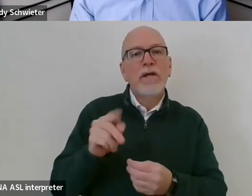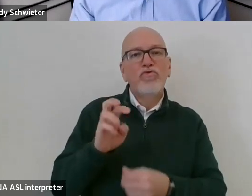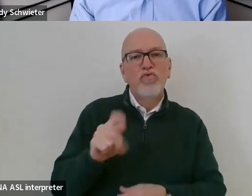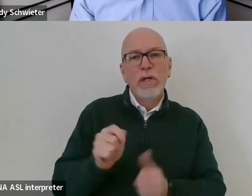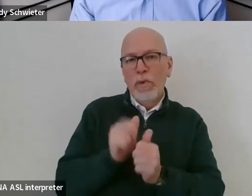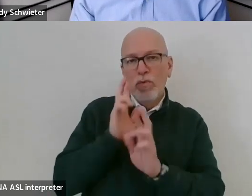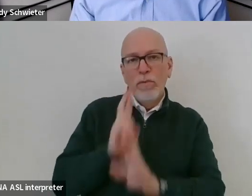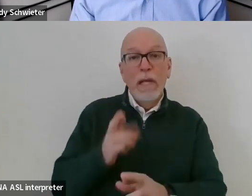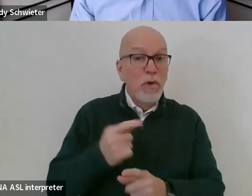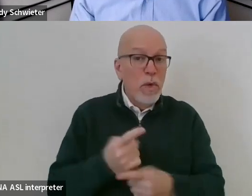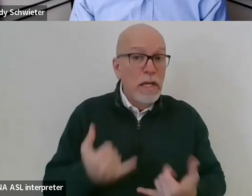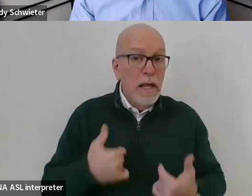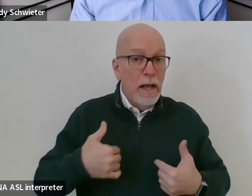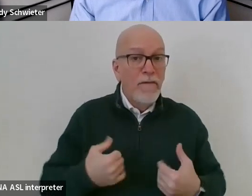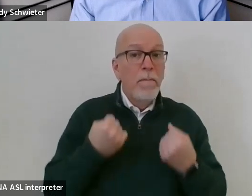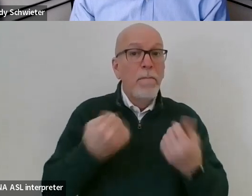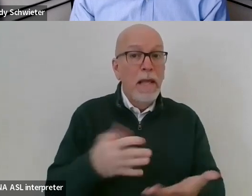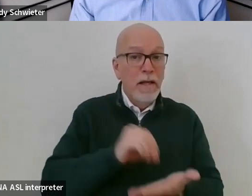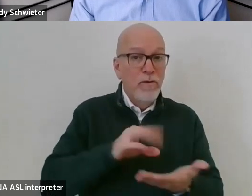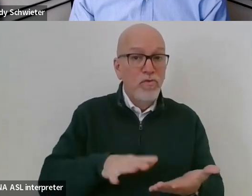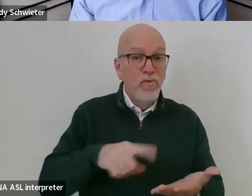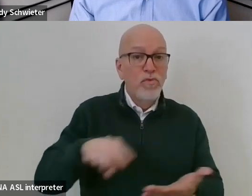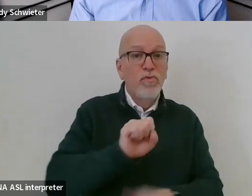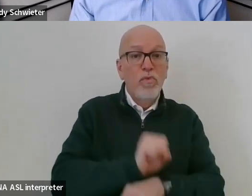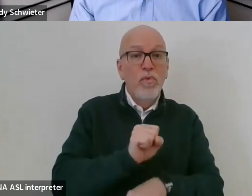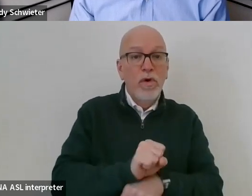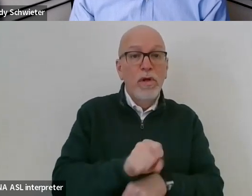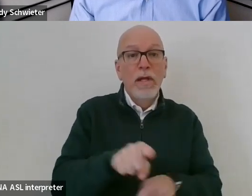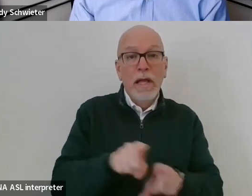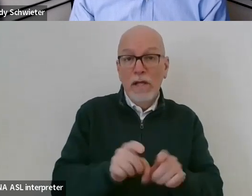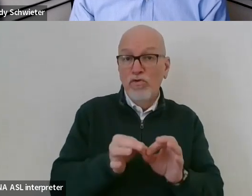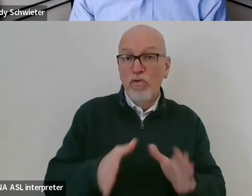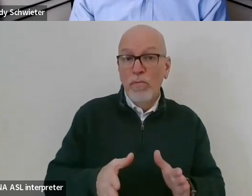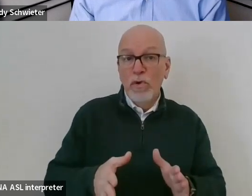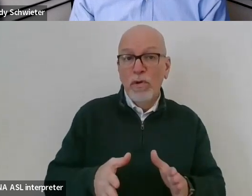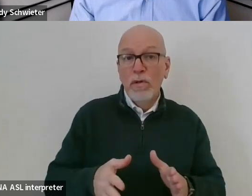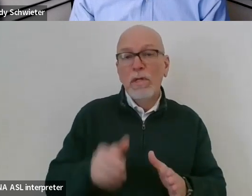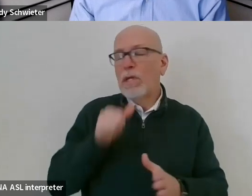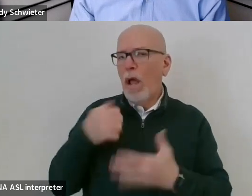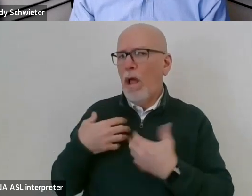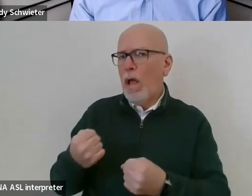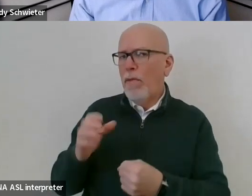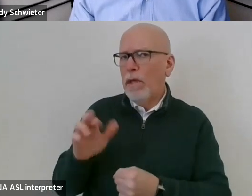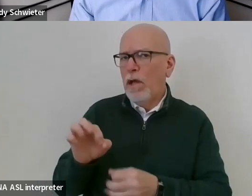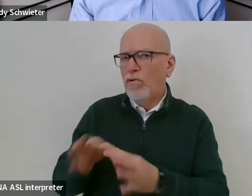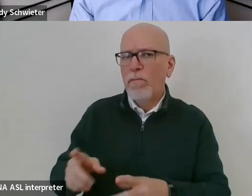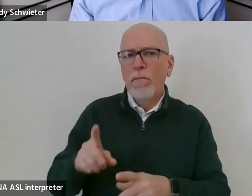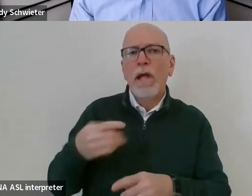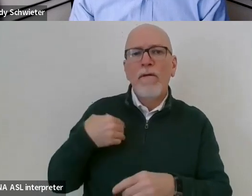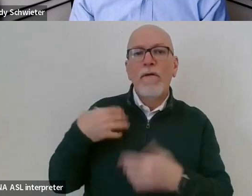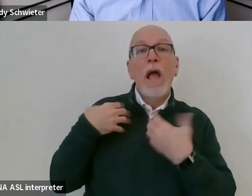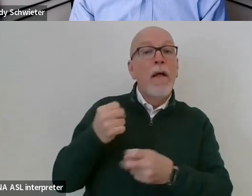now, you know, I have many students that are working as interpreters, not healthcare